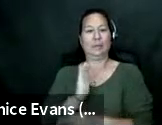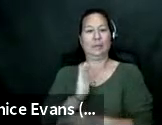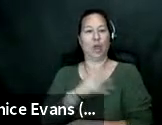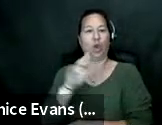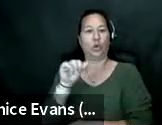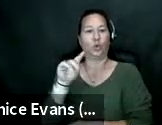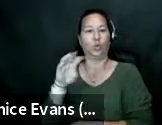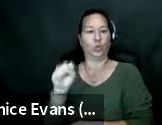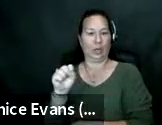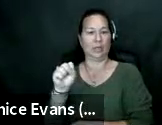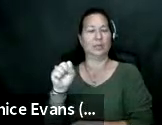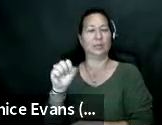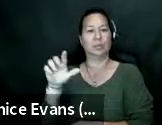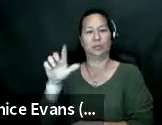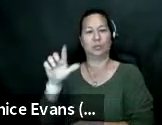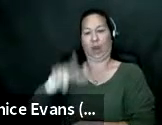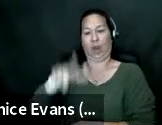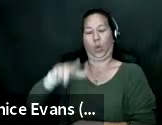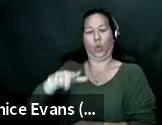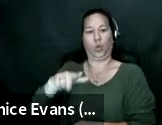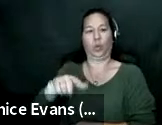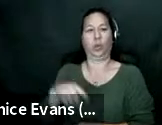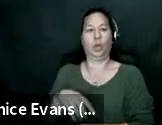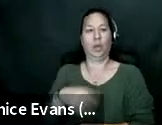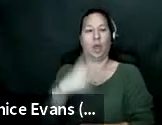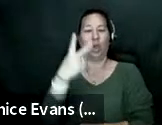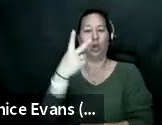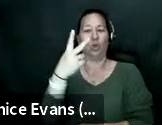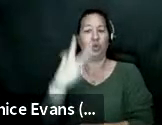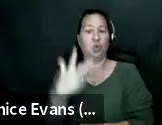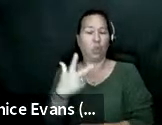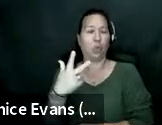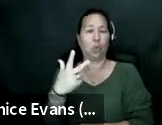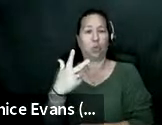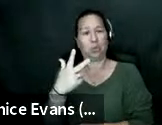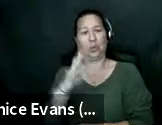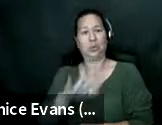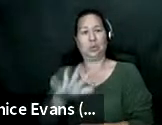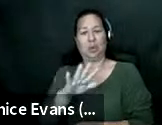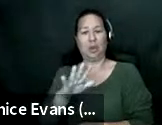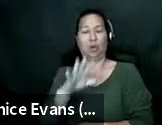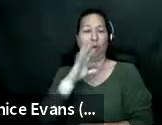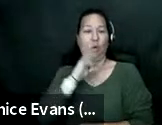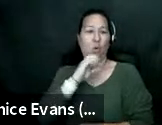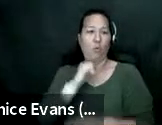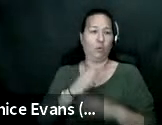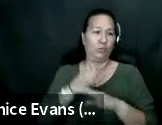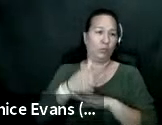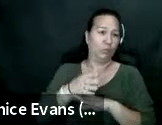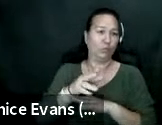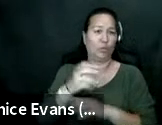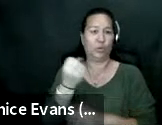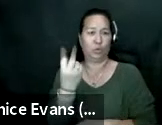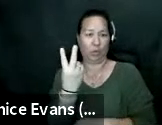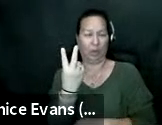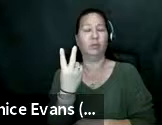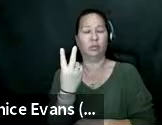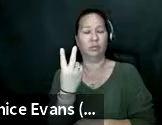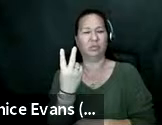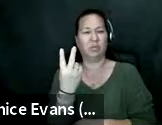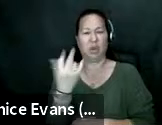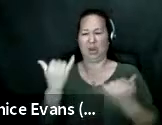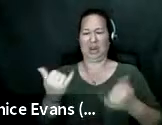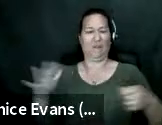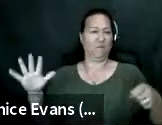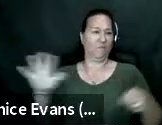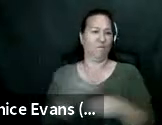And 2/3 of our residents over age 12 are fully vaccinated. As you may know,